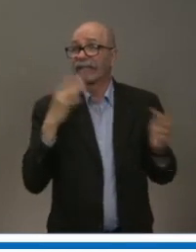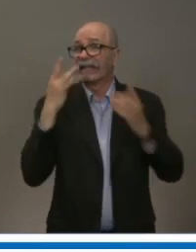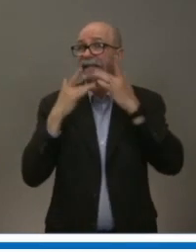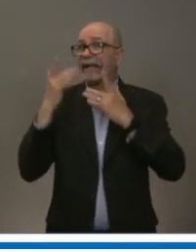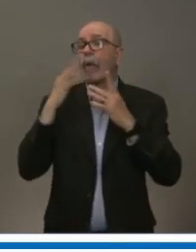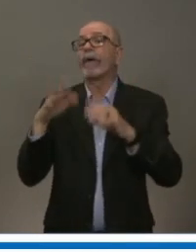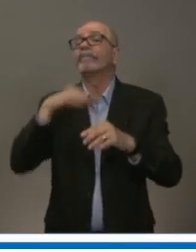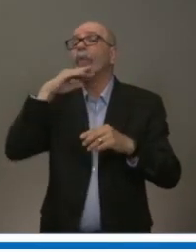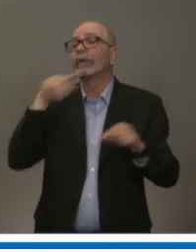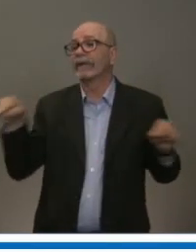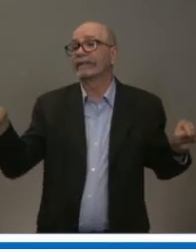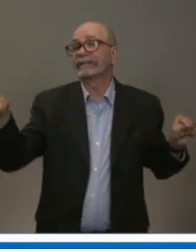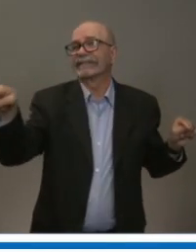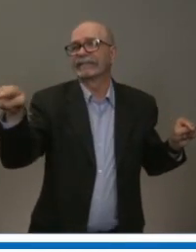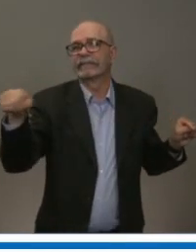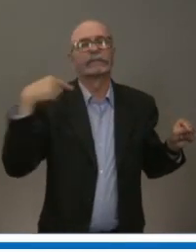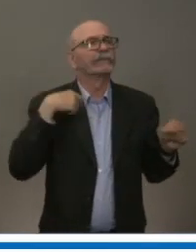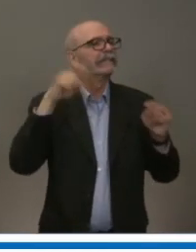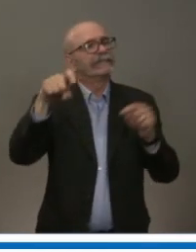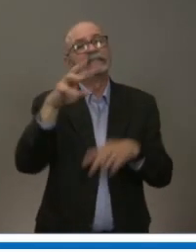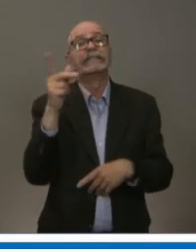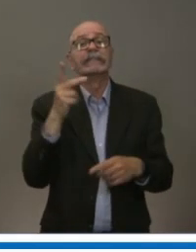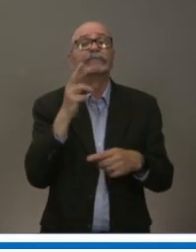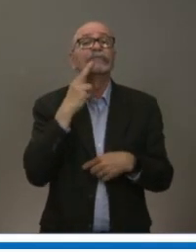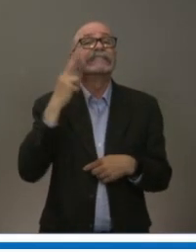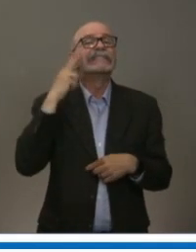have, or that they have to have.